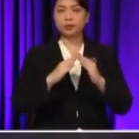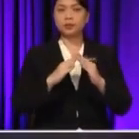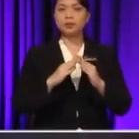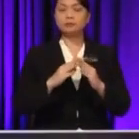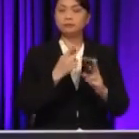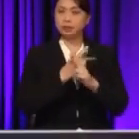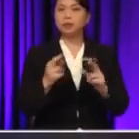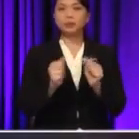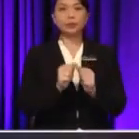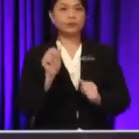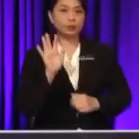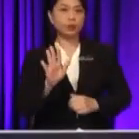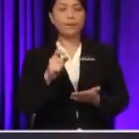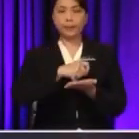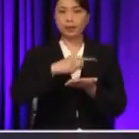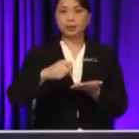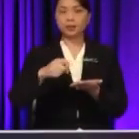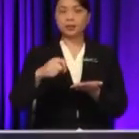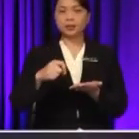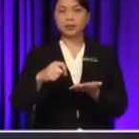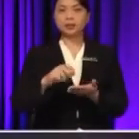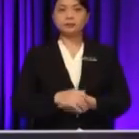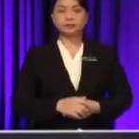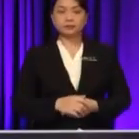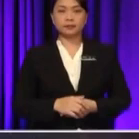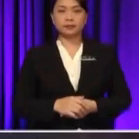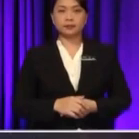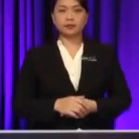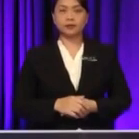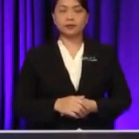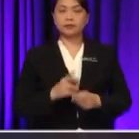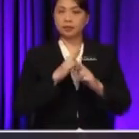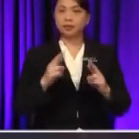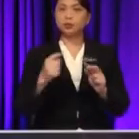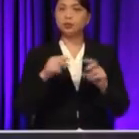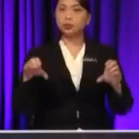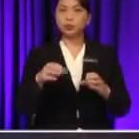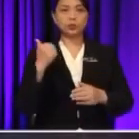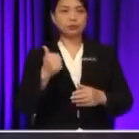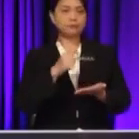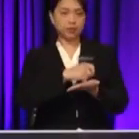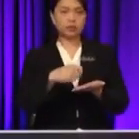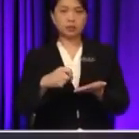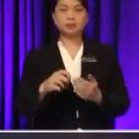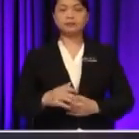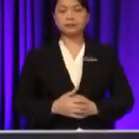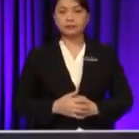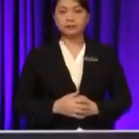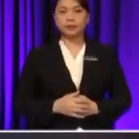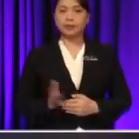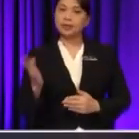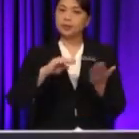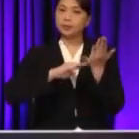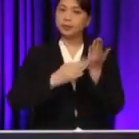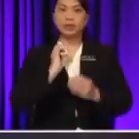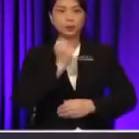out your notebooks, write down all the necessary things you need to do a good writing. Now, teacher, without wasting any more time, let's begin